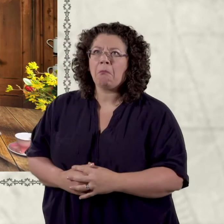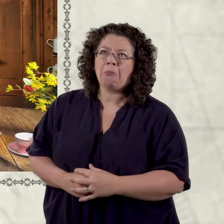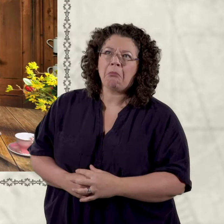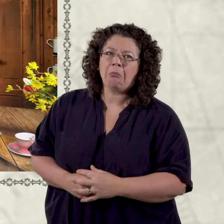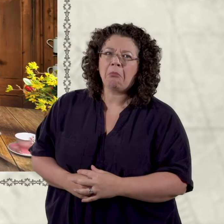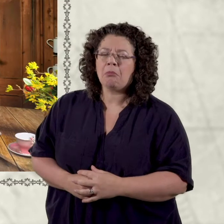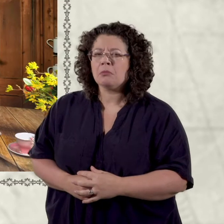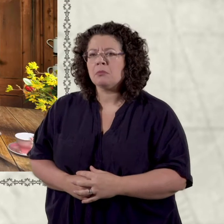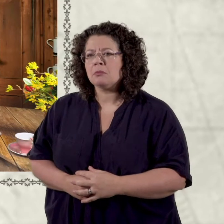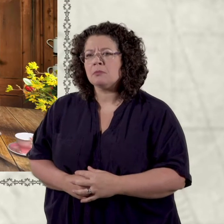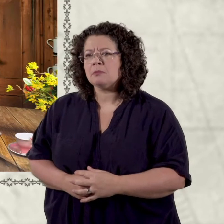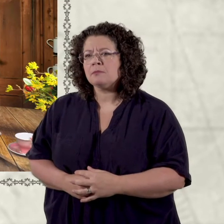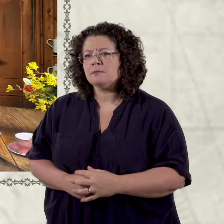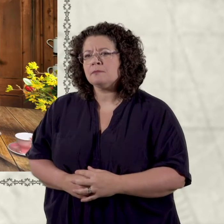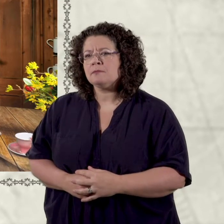No siren.